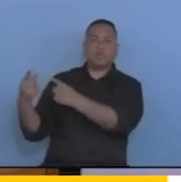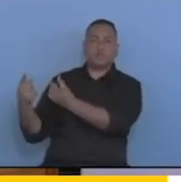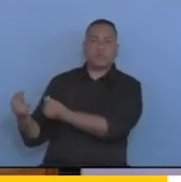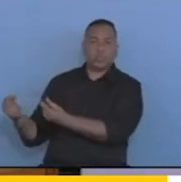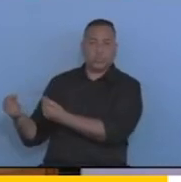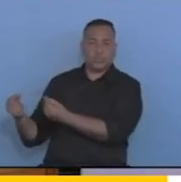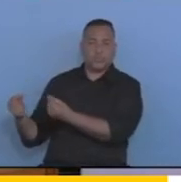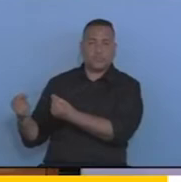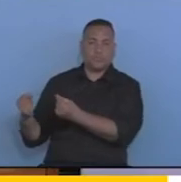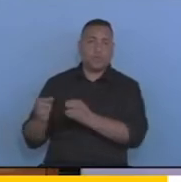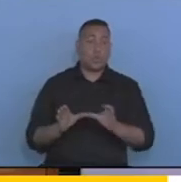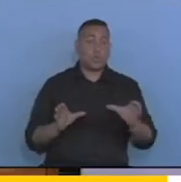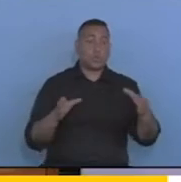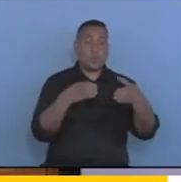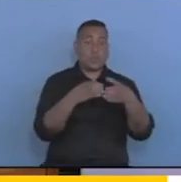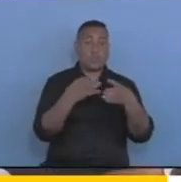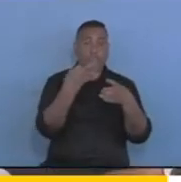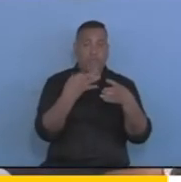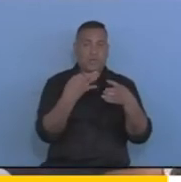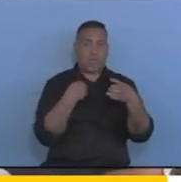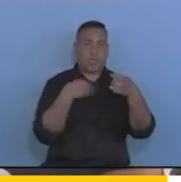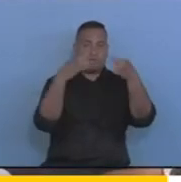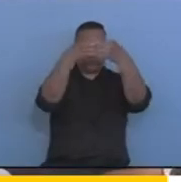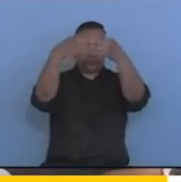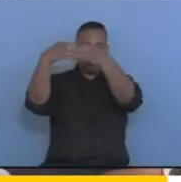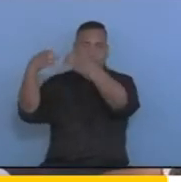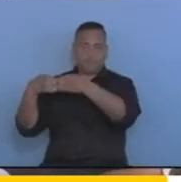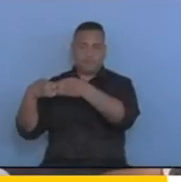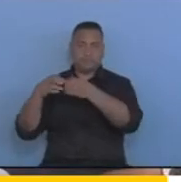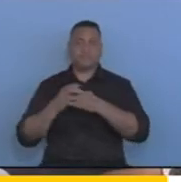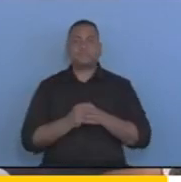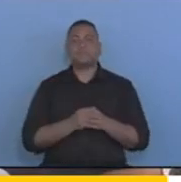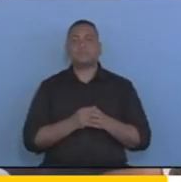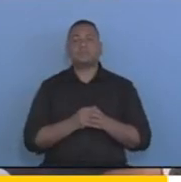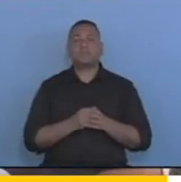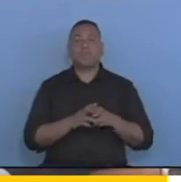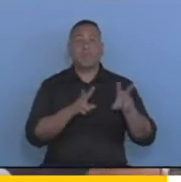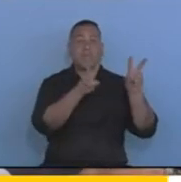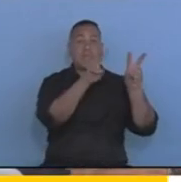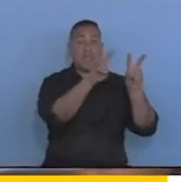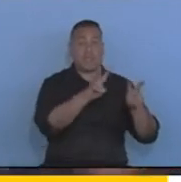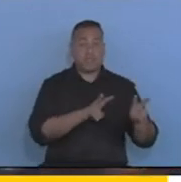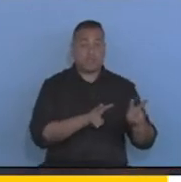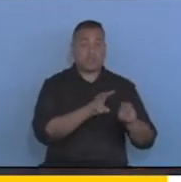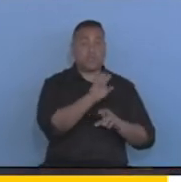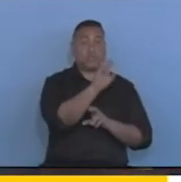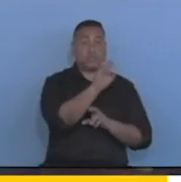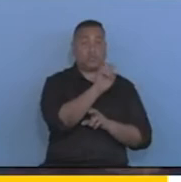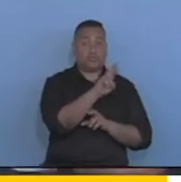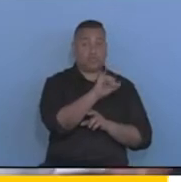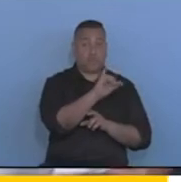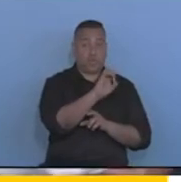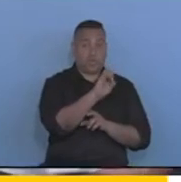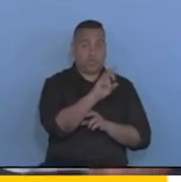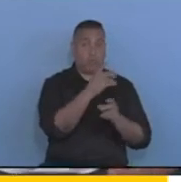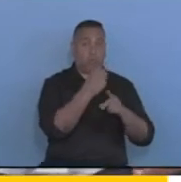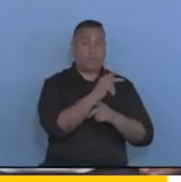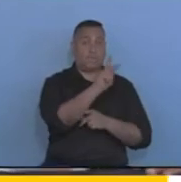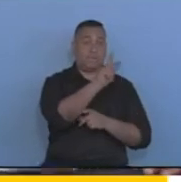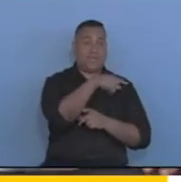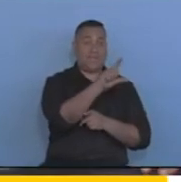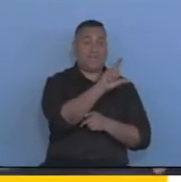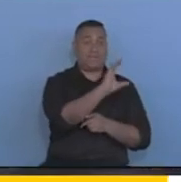CBMT, we use electronic components called PLCs to automate our electrical circuits. Okay. Whoa. A